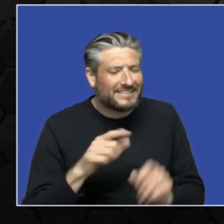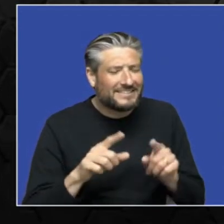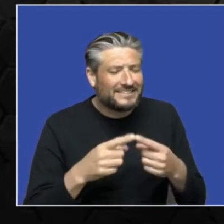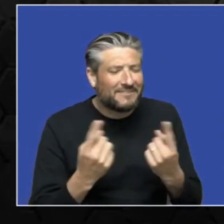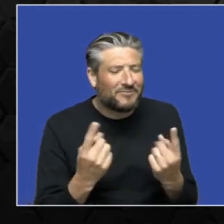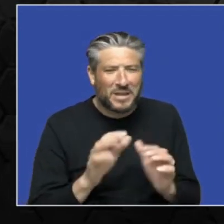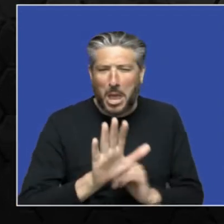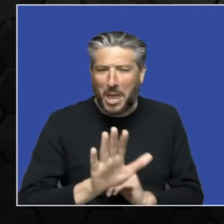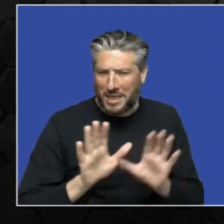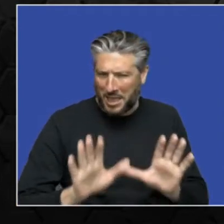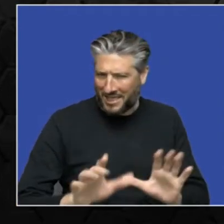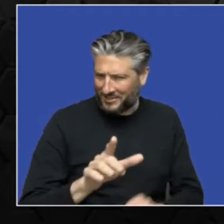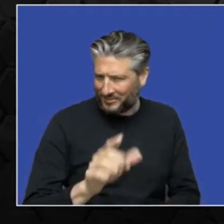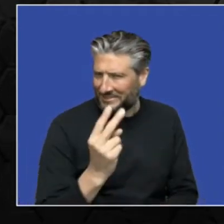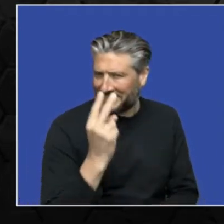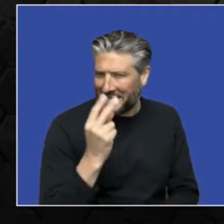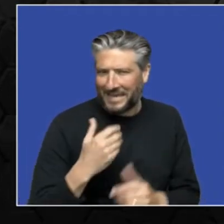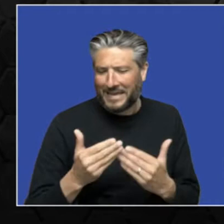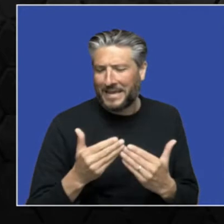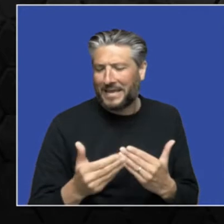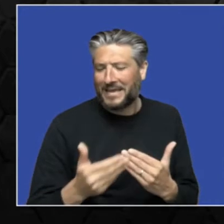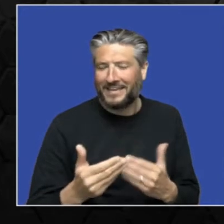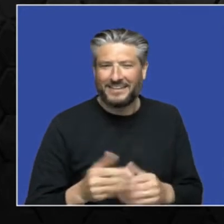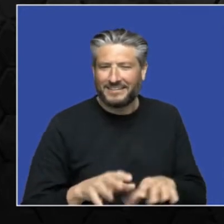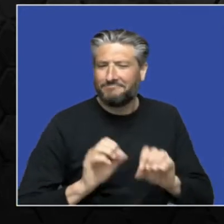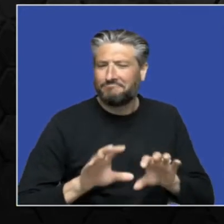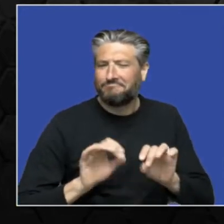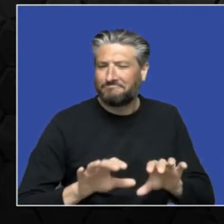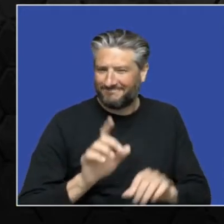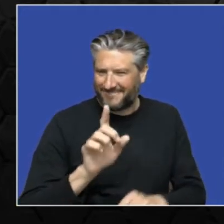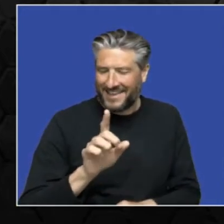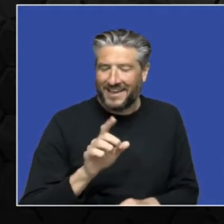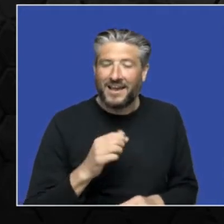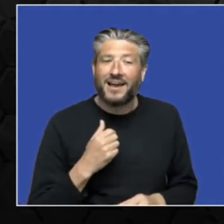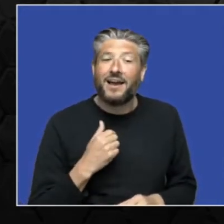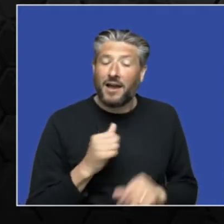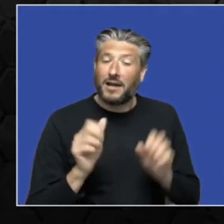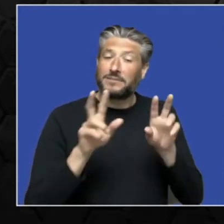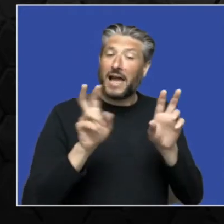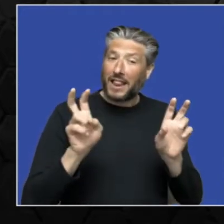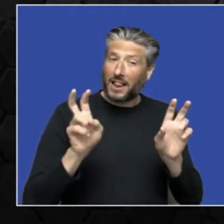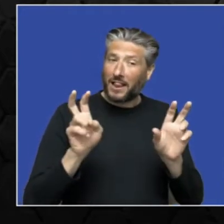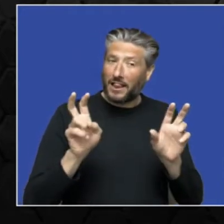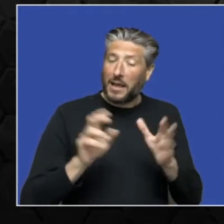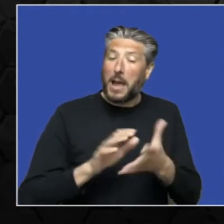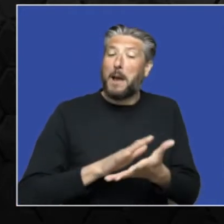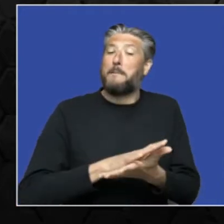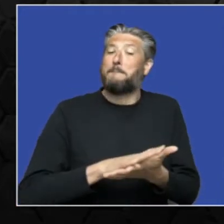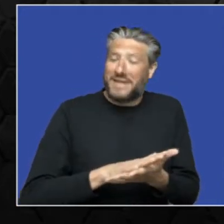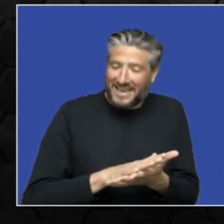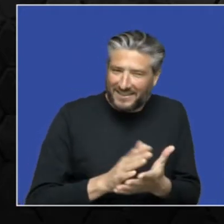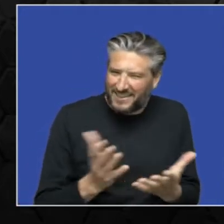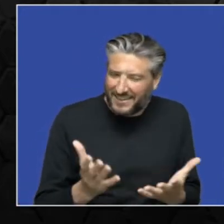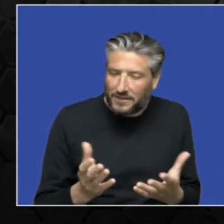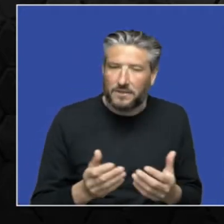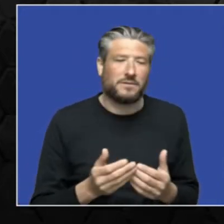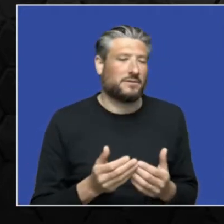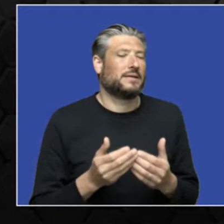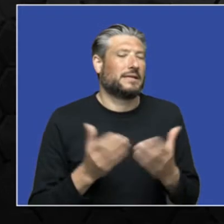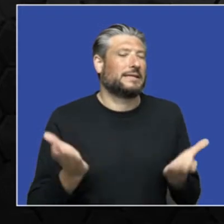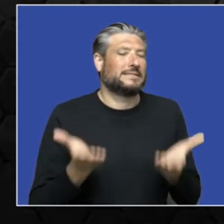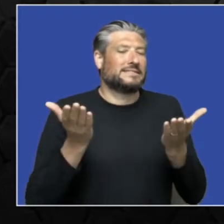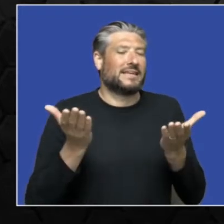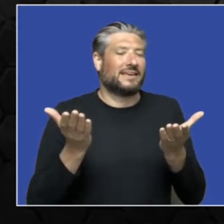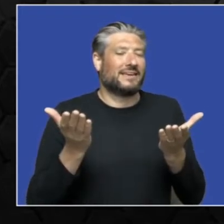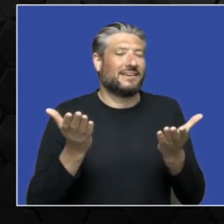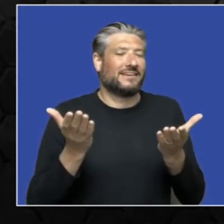second, but the title is more about the as easy. As easy. Okay, then the floor is yours.